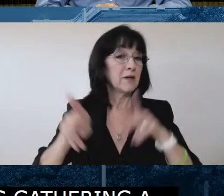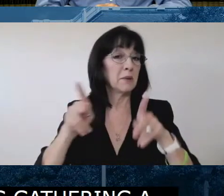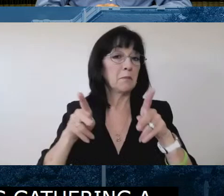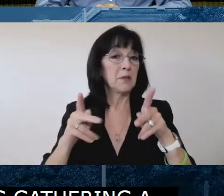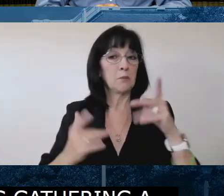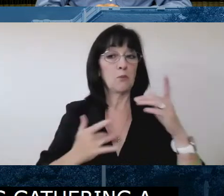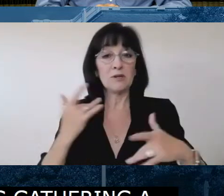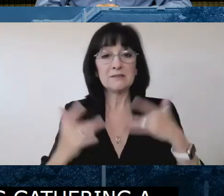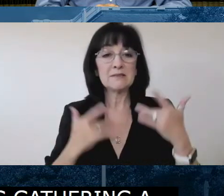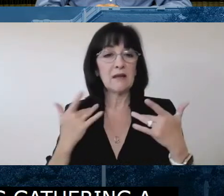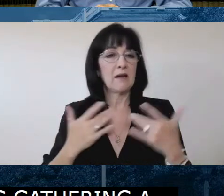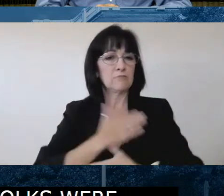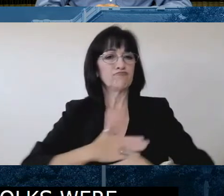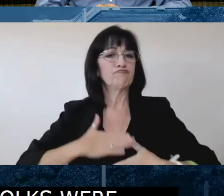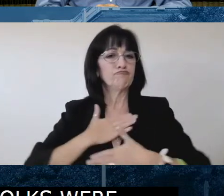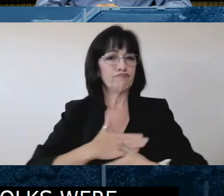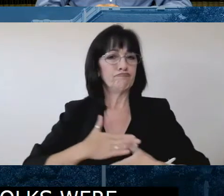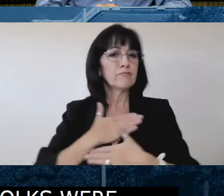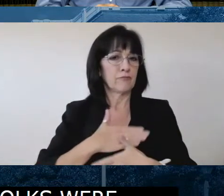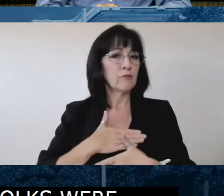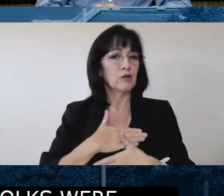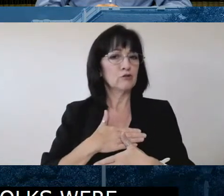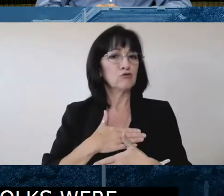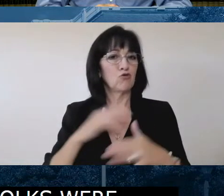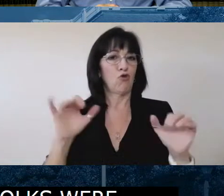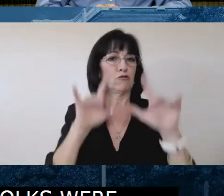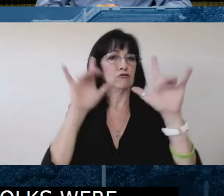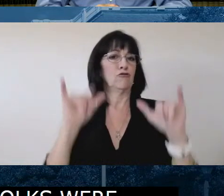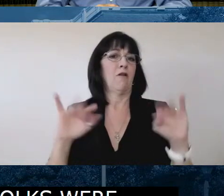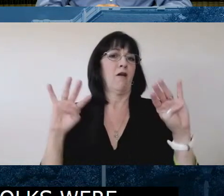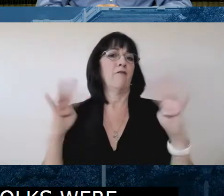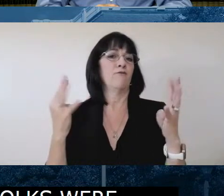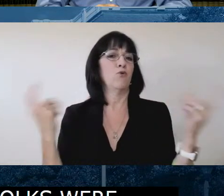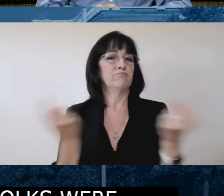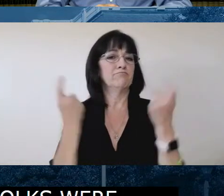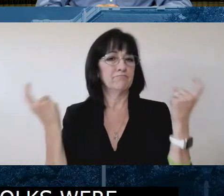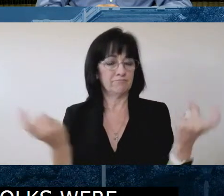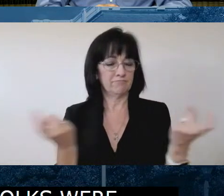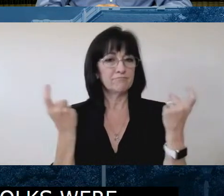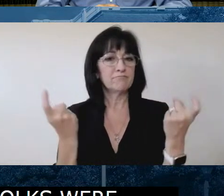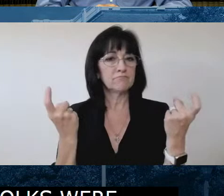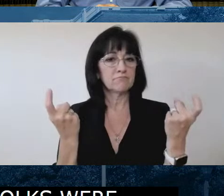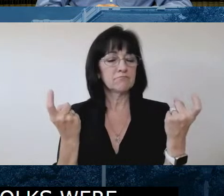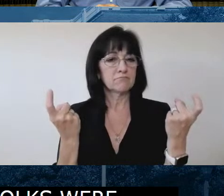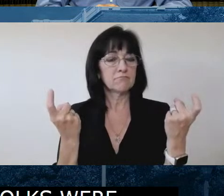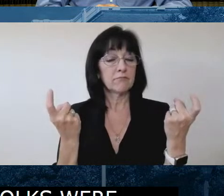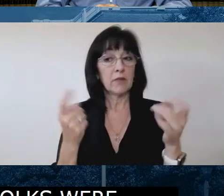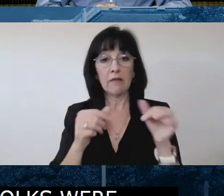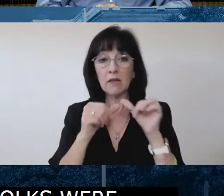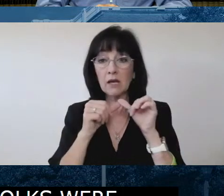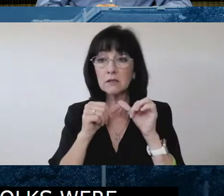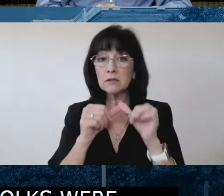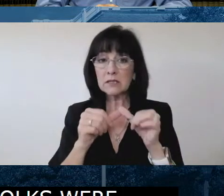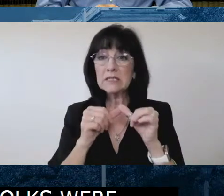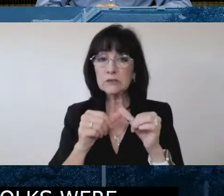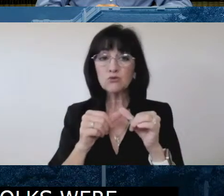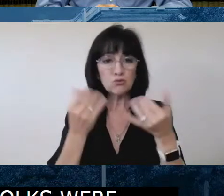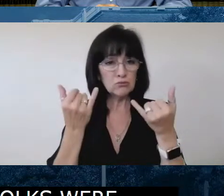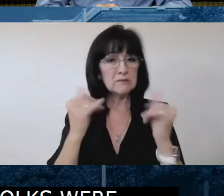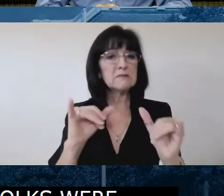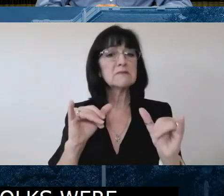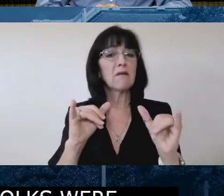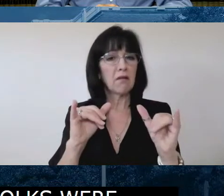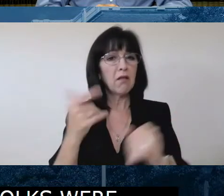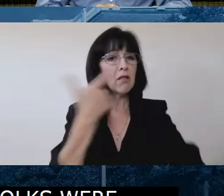enjoying the festivities of July 4th. We've continued to increase vaccinations.